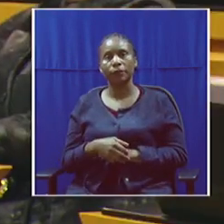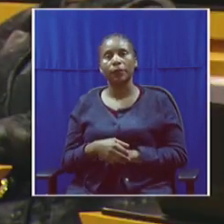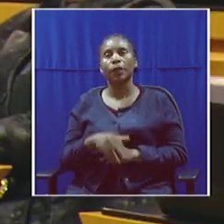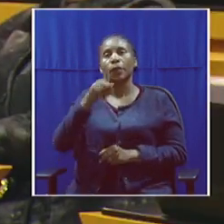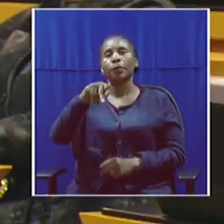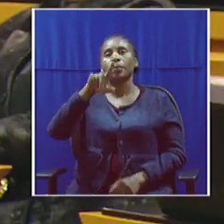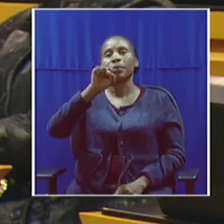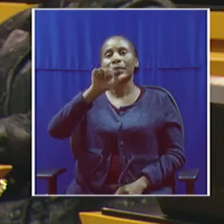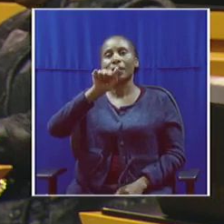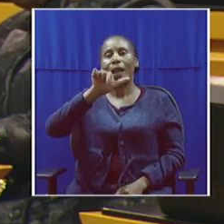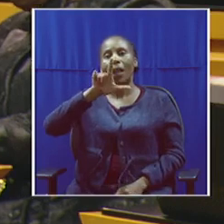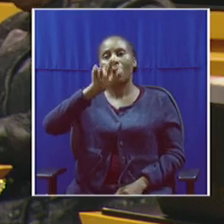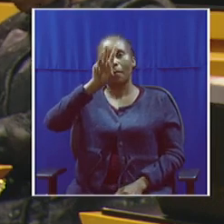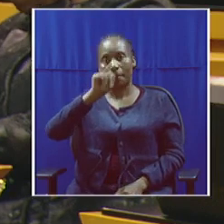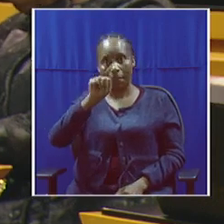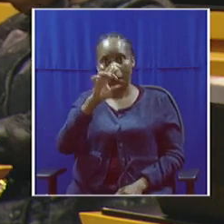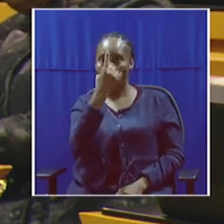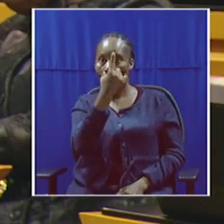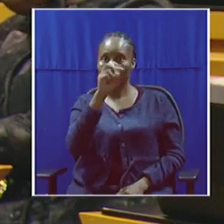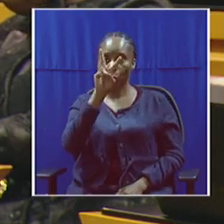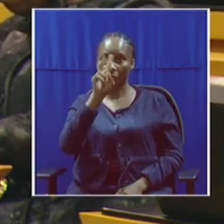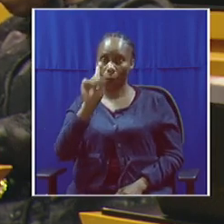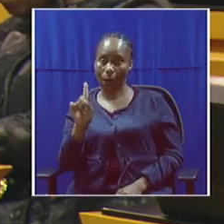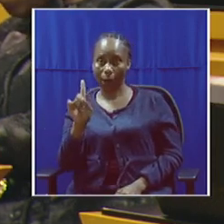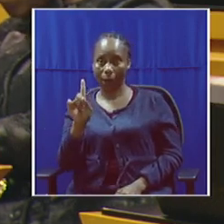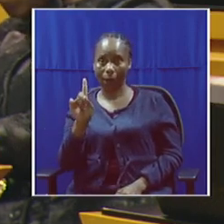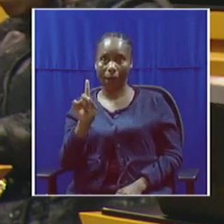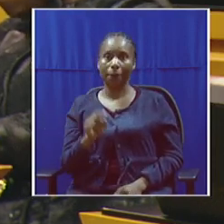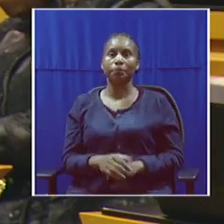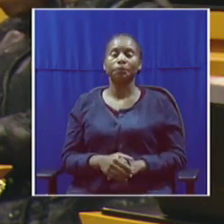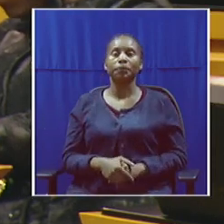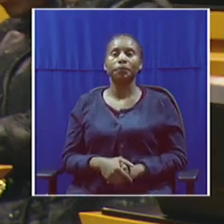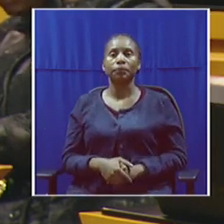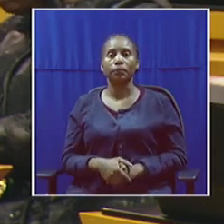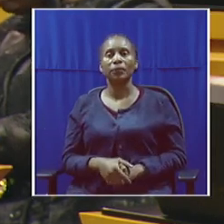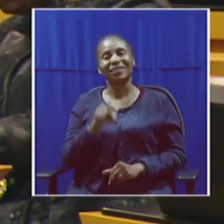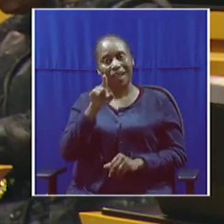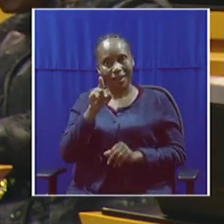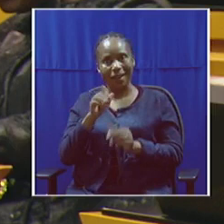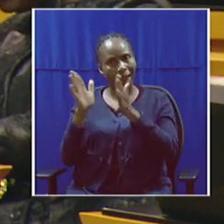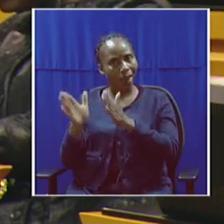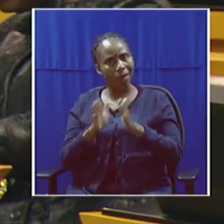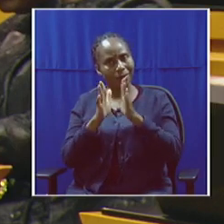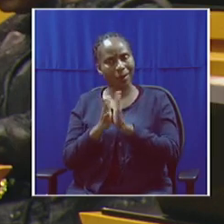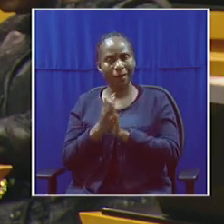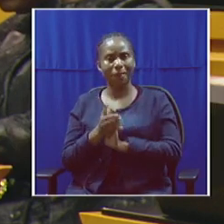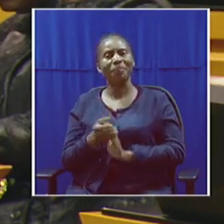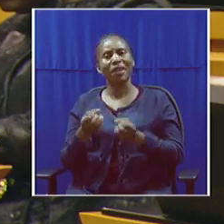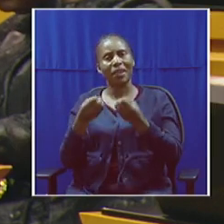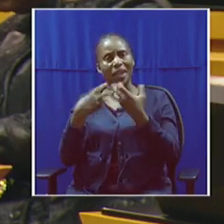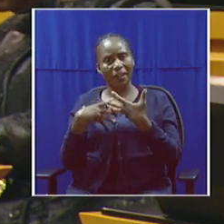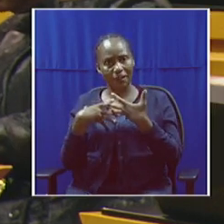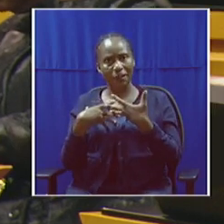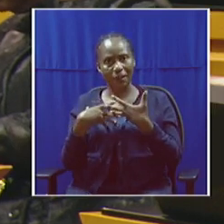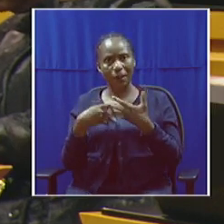121 is giving us a lesson to lift our eyes